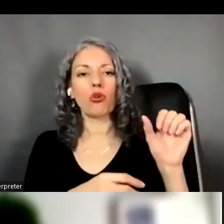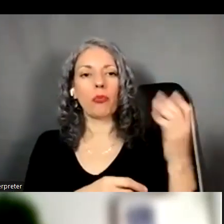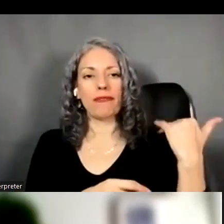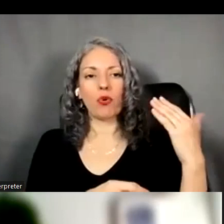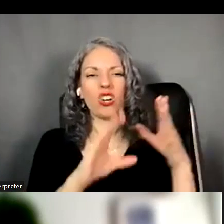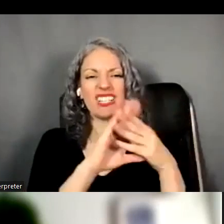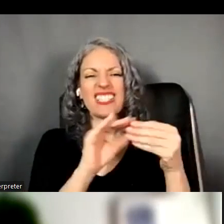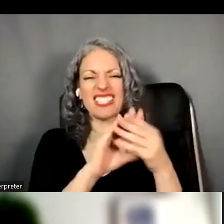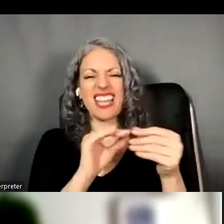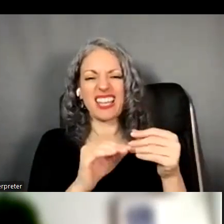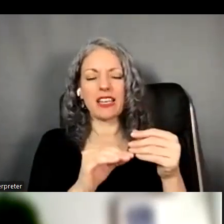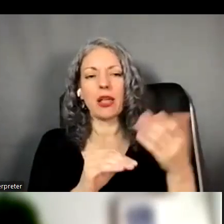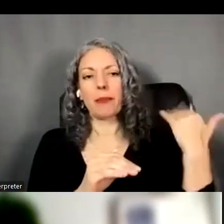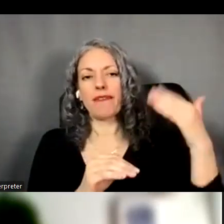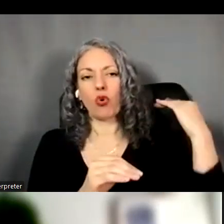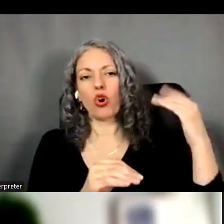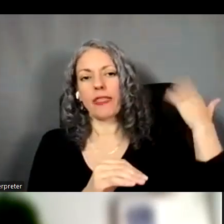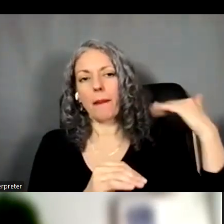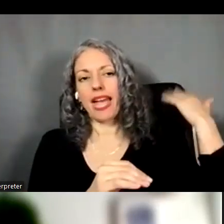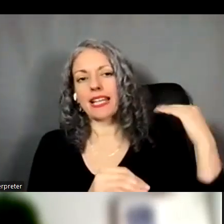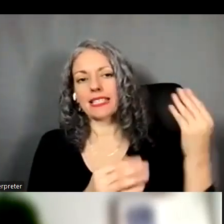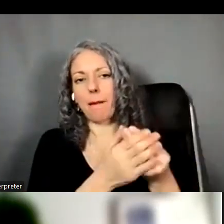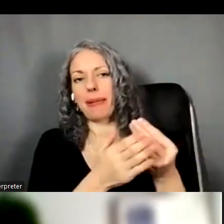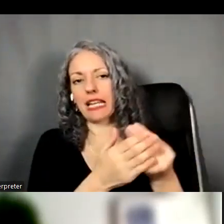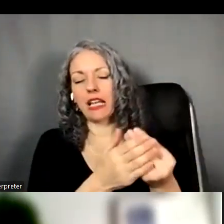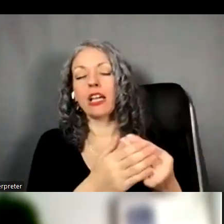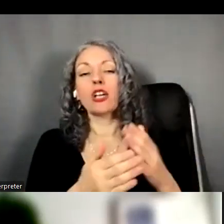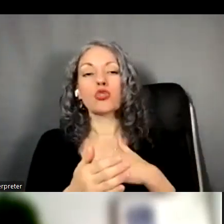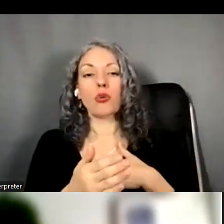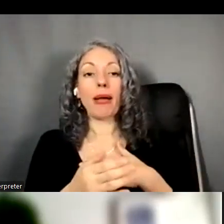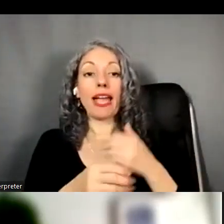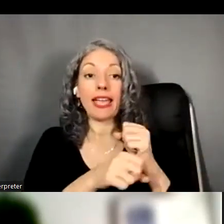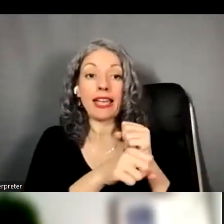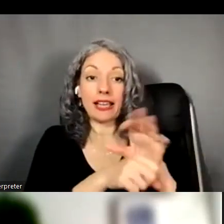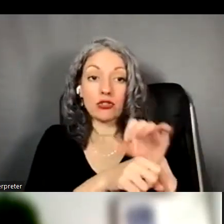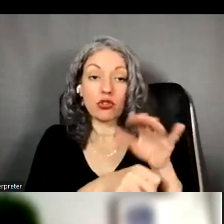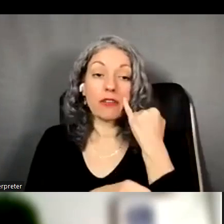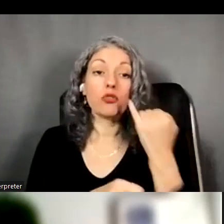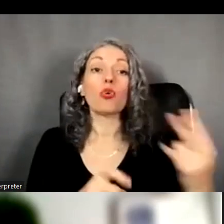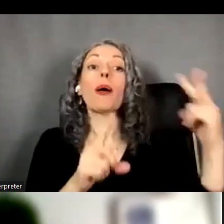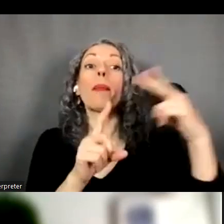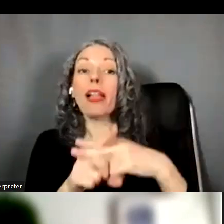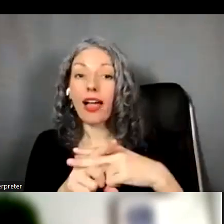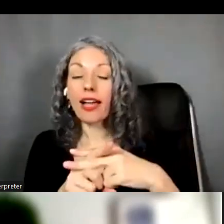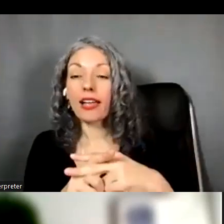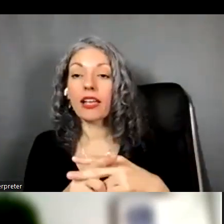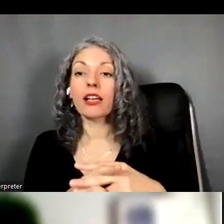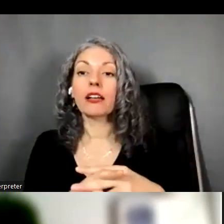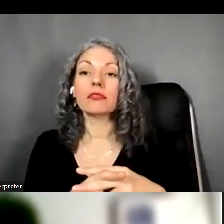the retroactive. And so I guess my advice, if you are applying, and if you're applying